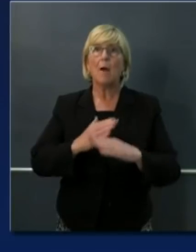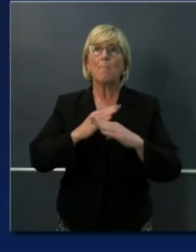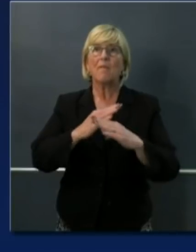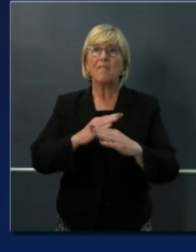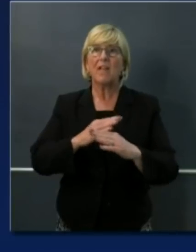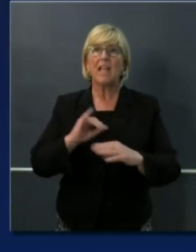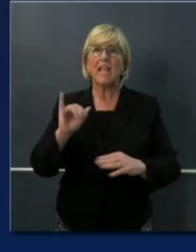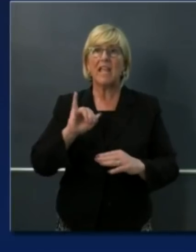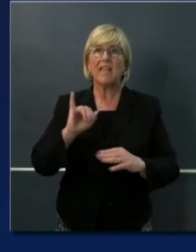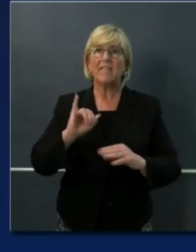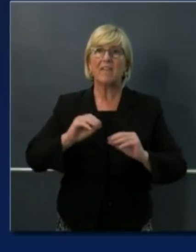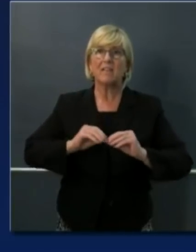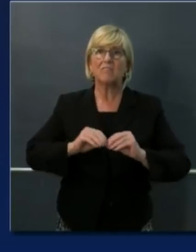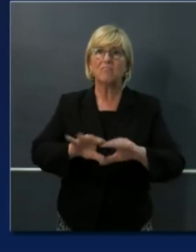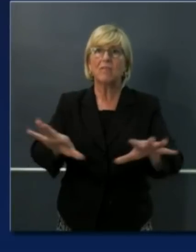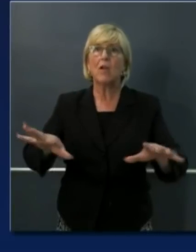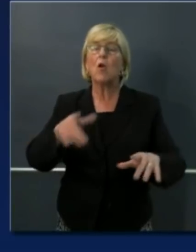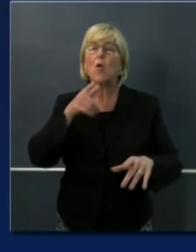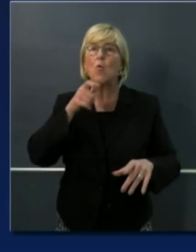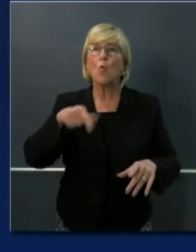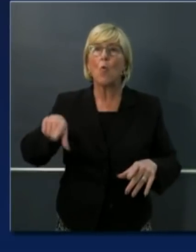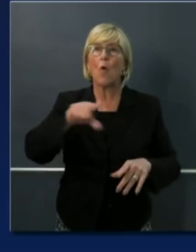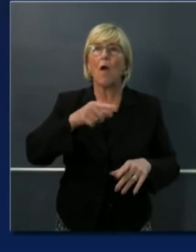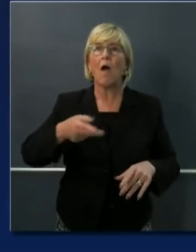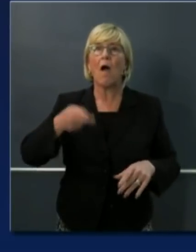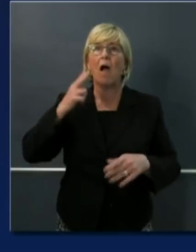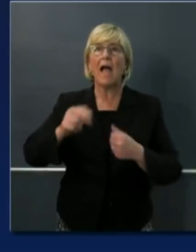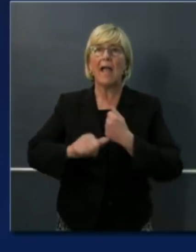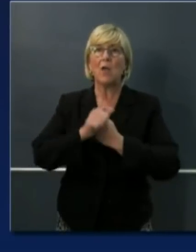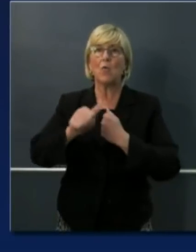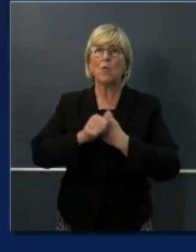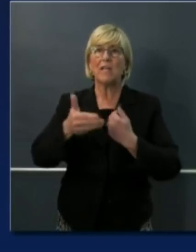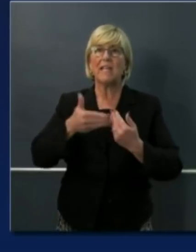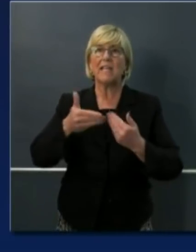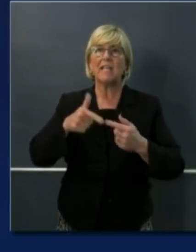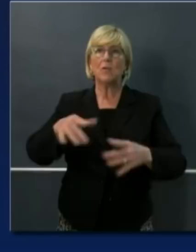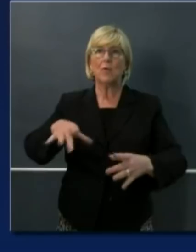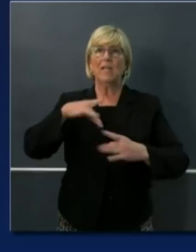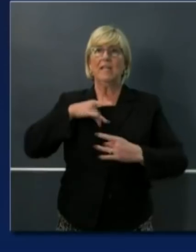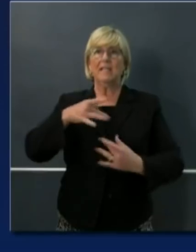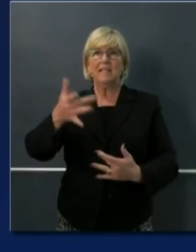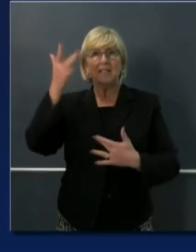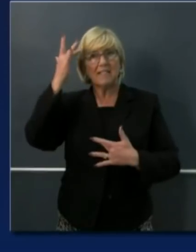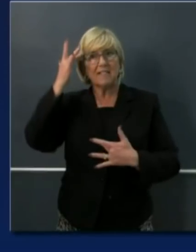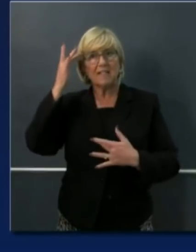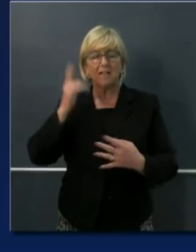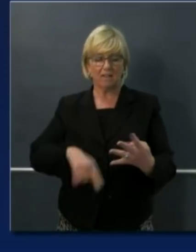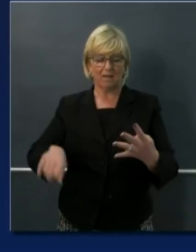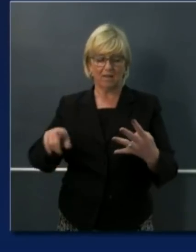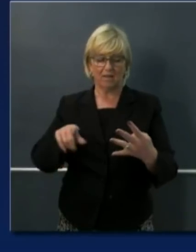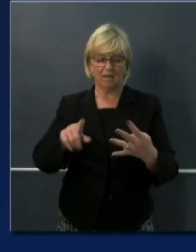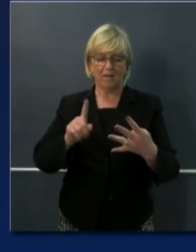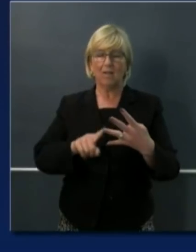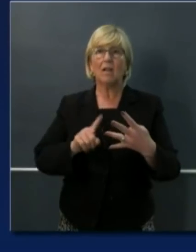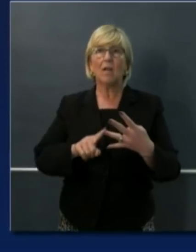infection of those who are high risk for severe disease. We want to build the capacity to protect the health and well-being